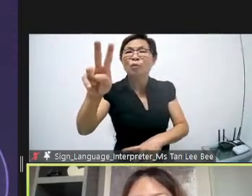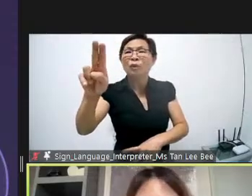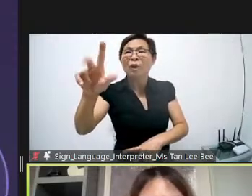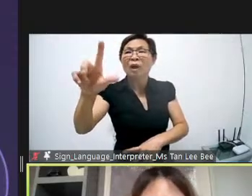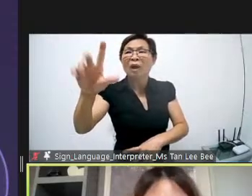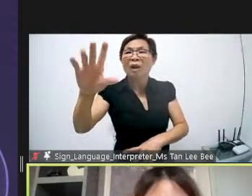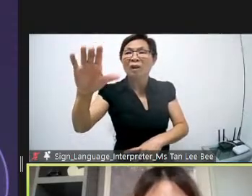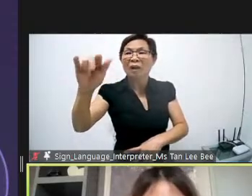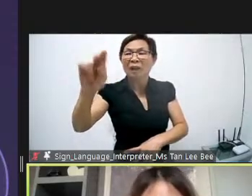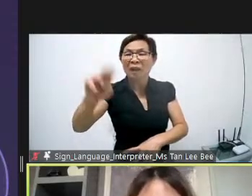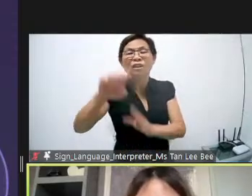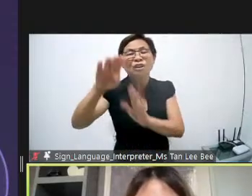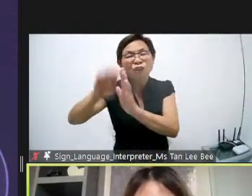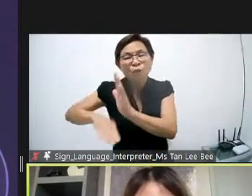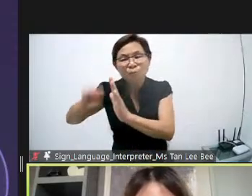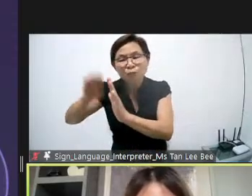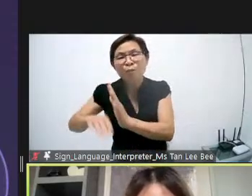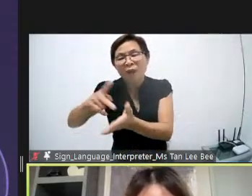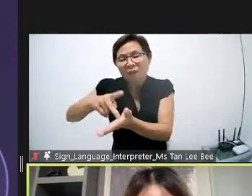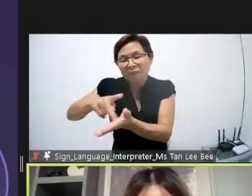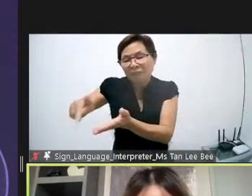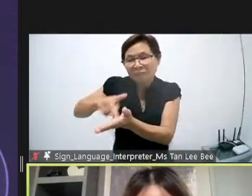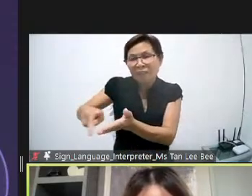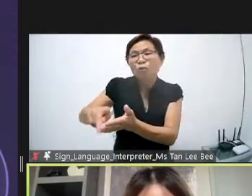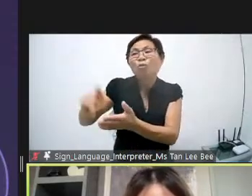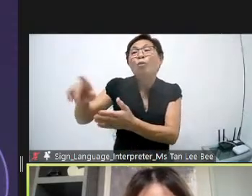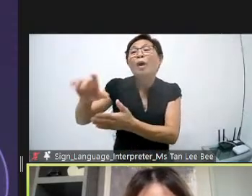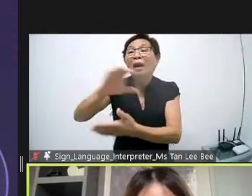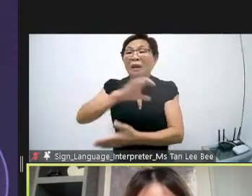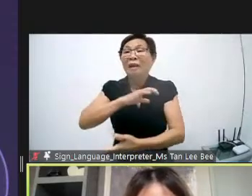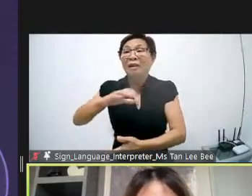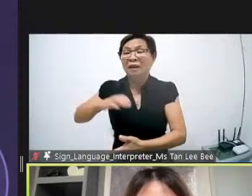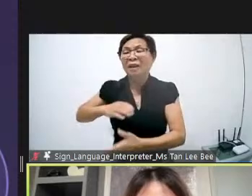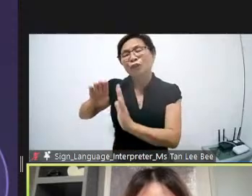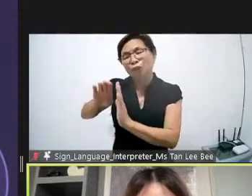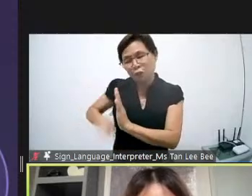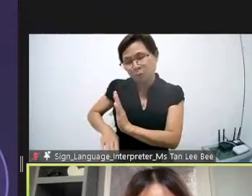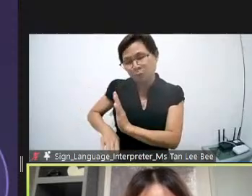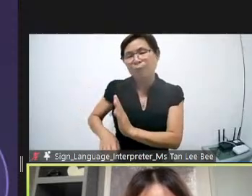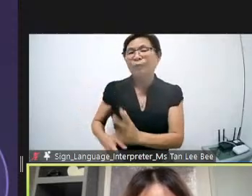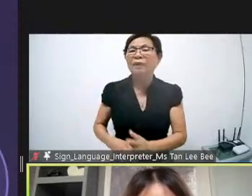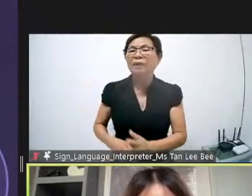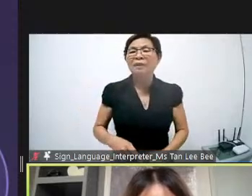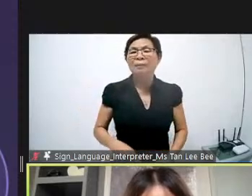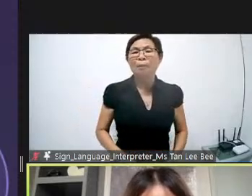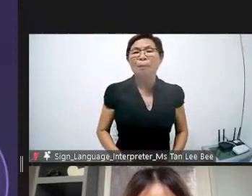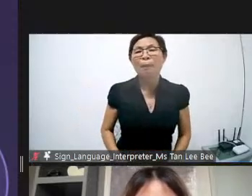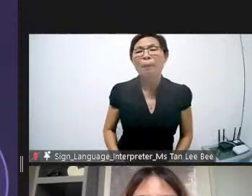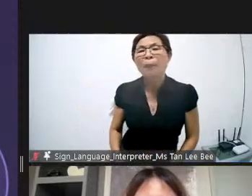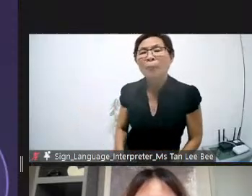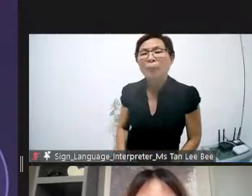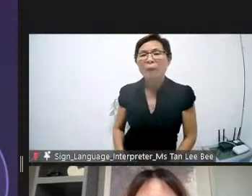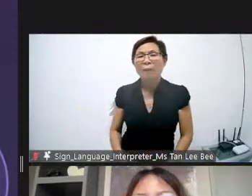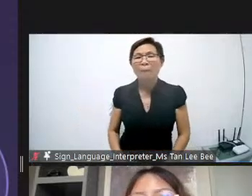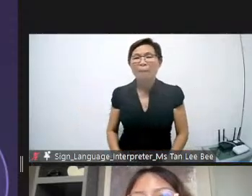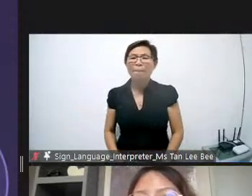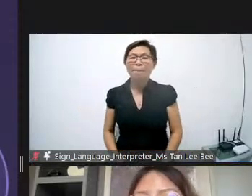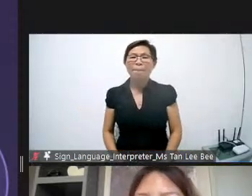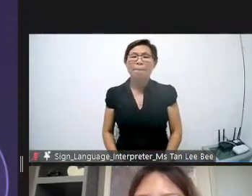client in a reasonable price. This way, will help